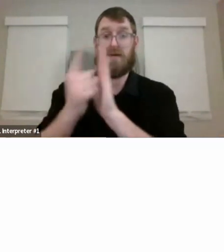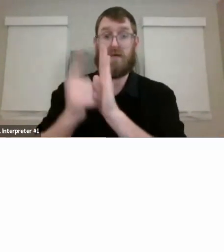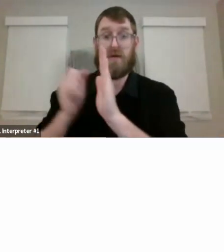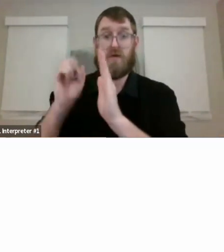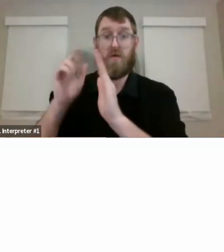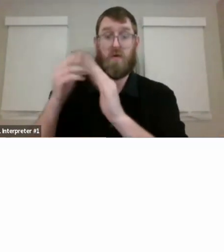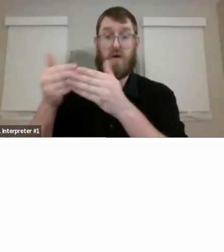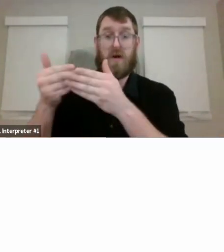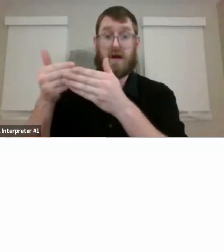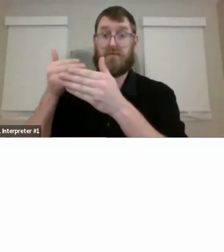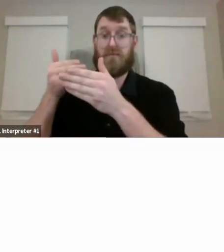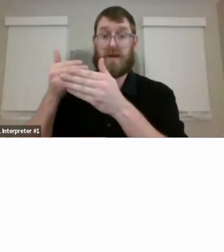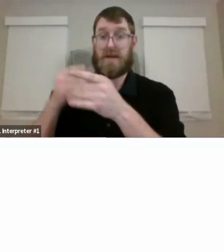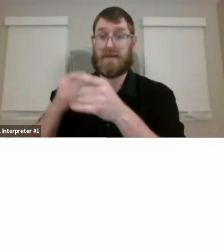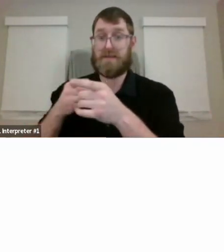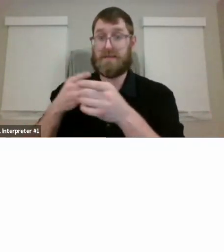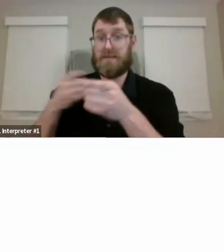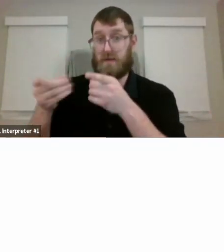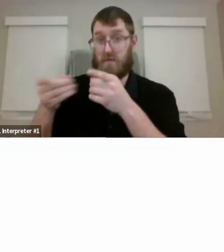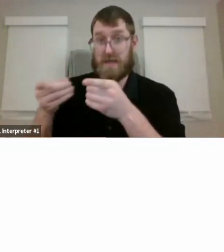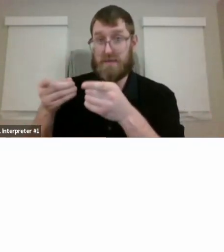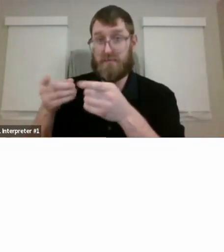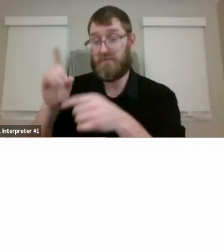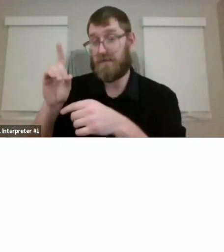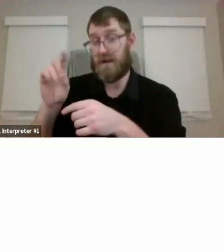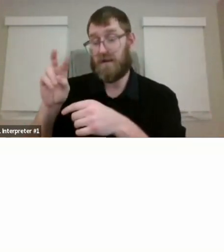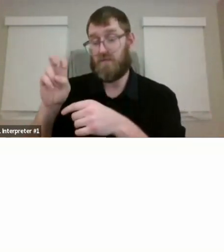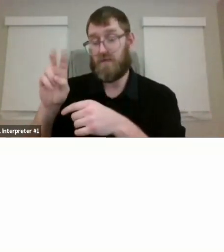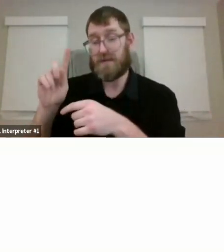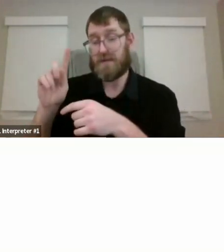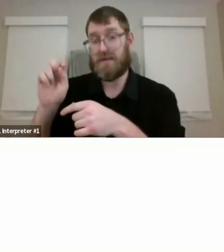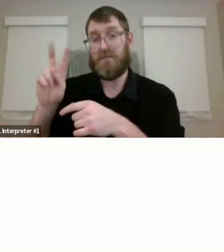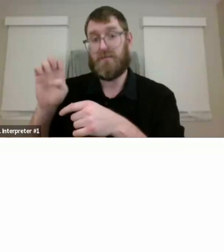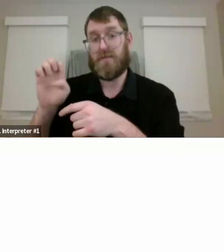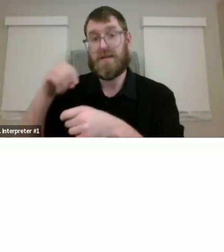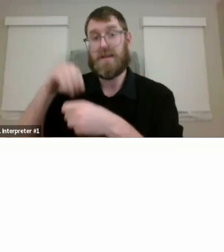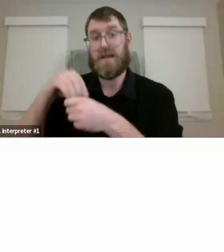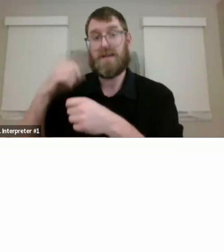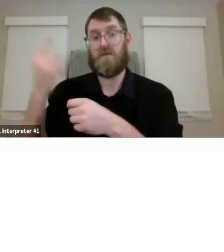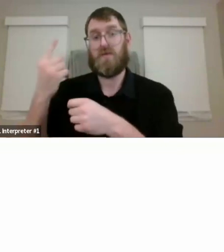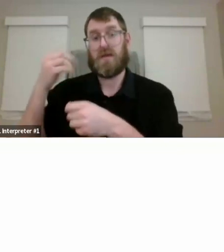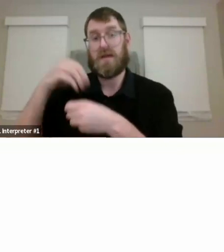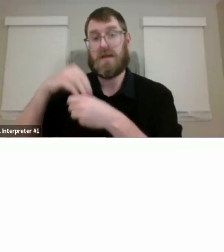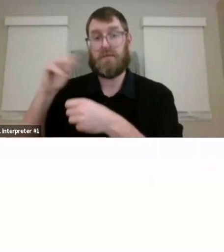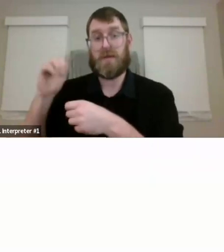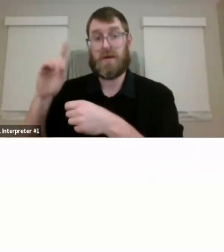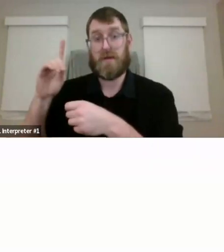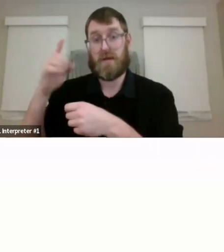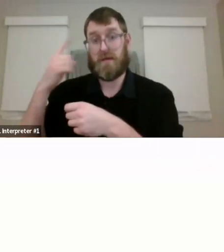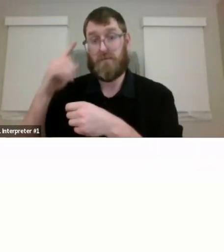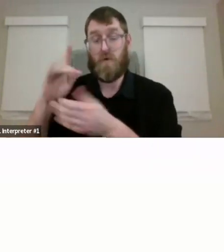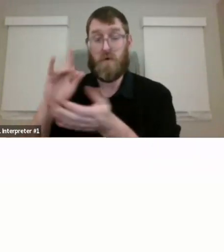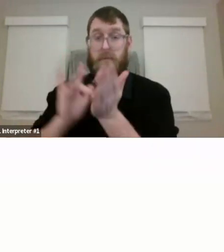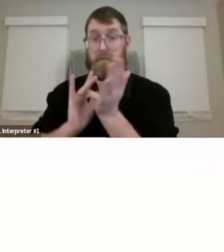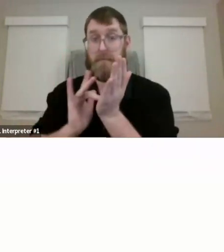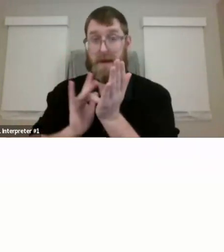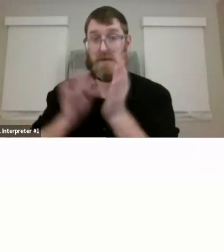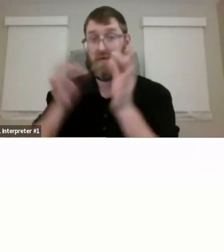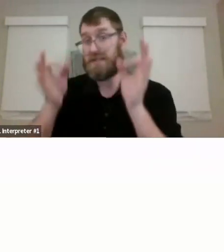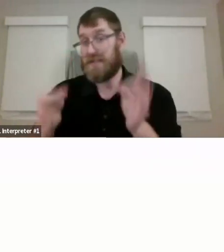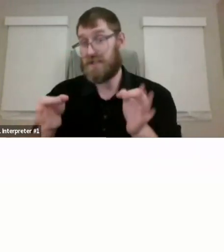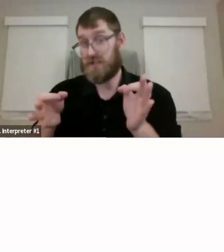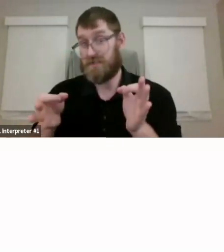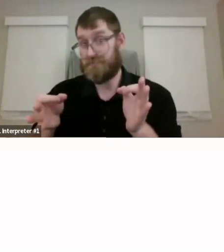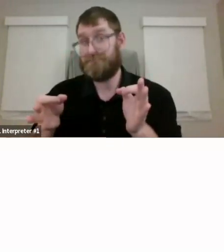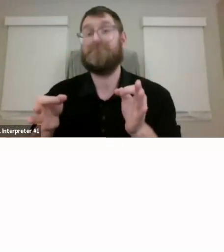which is for, that's solely in Maryland, that's solely for the medical decisions.